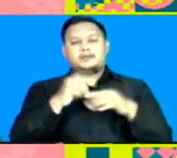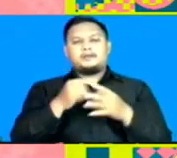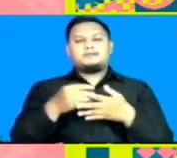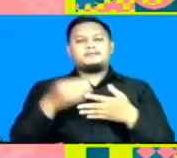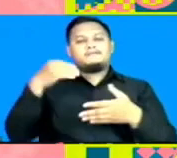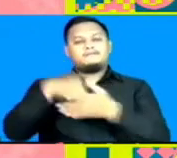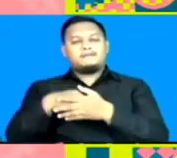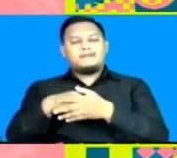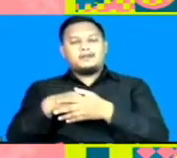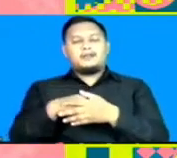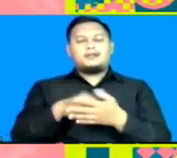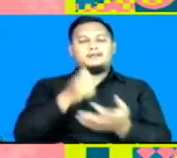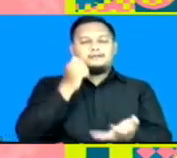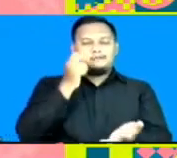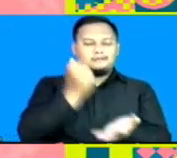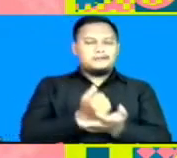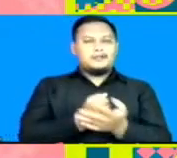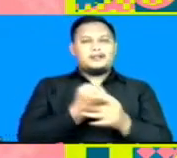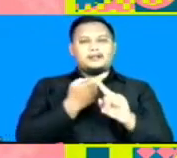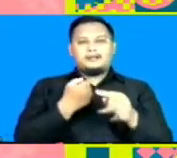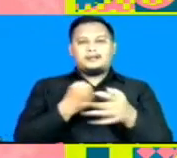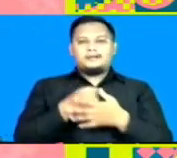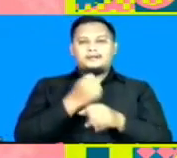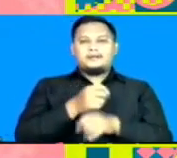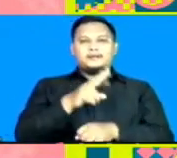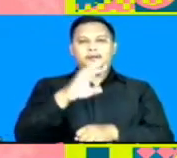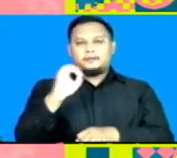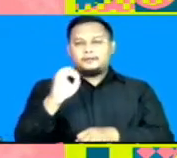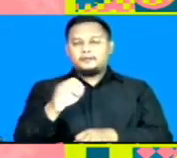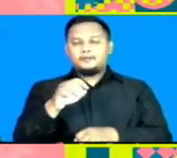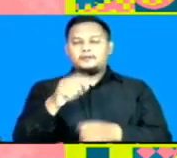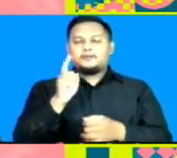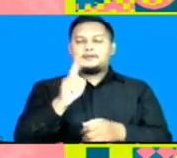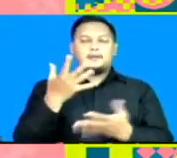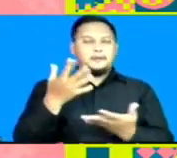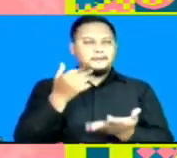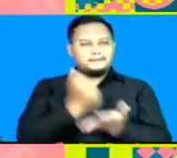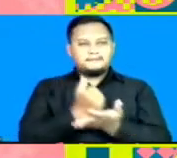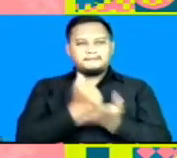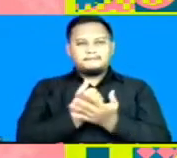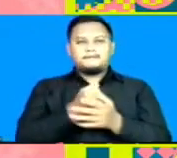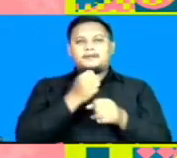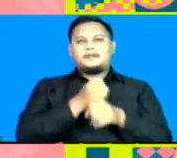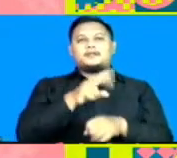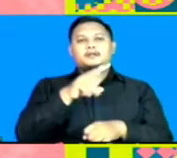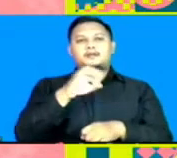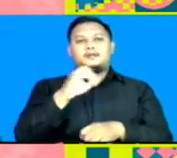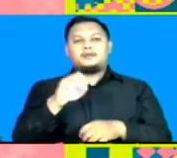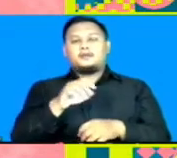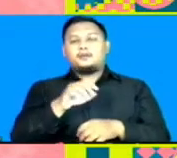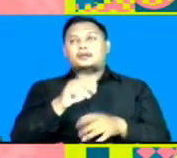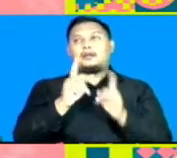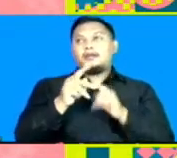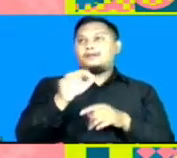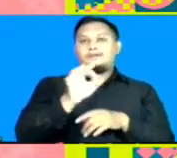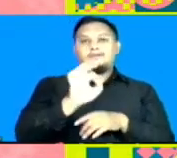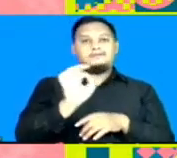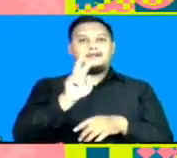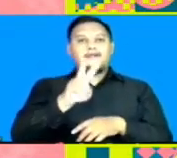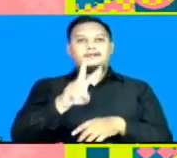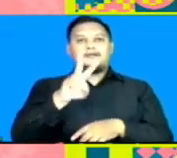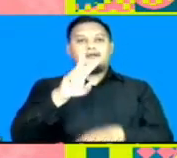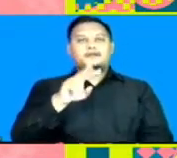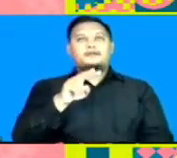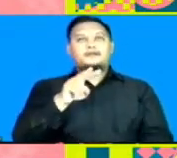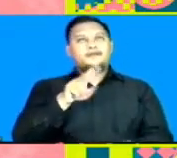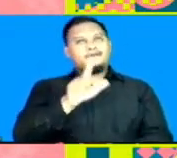the truth is, the G20 without V20 is like a body without a heart. You need the heart